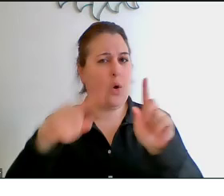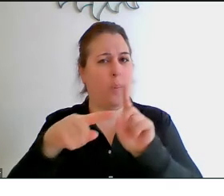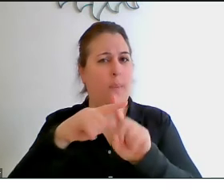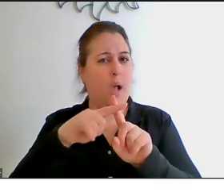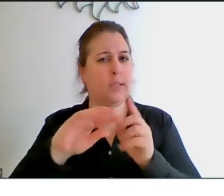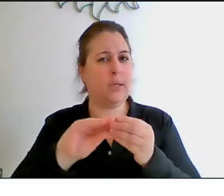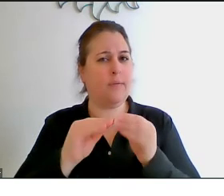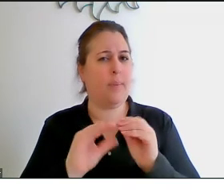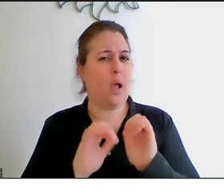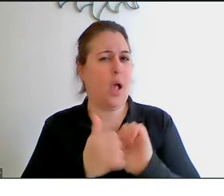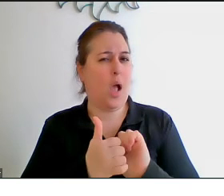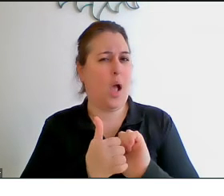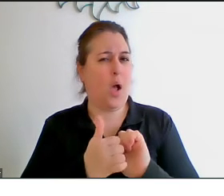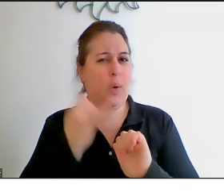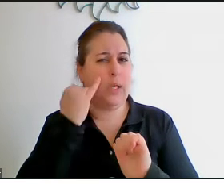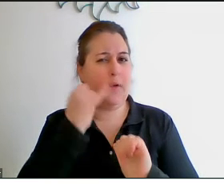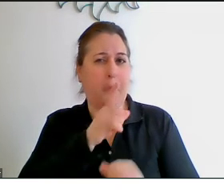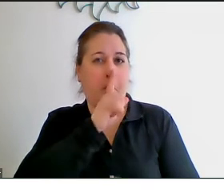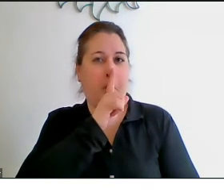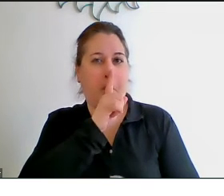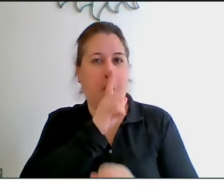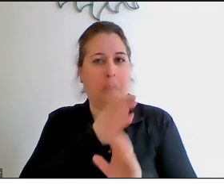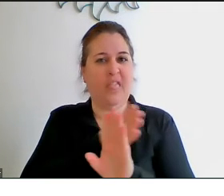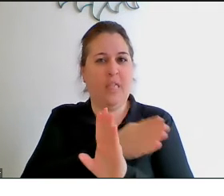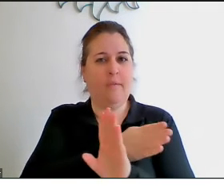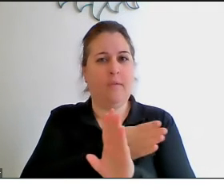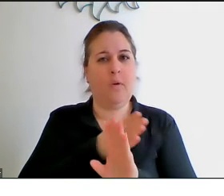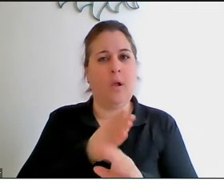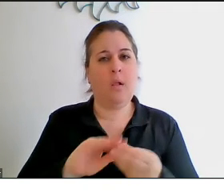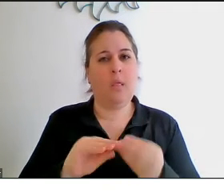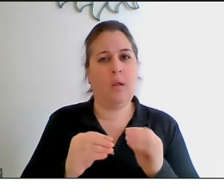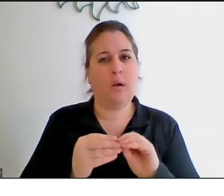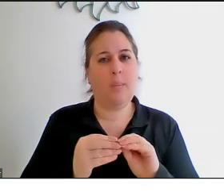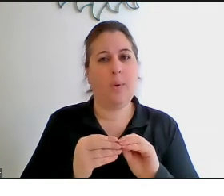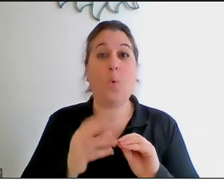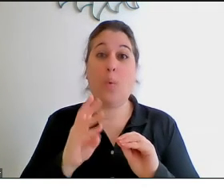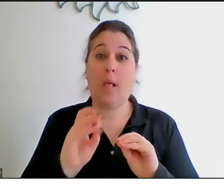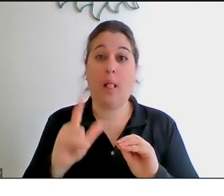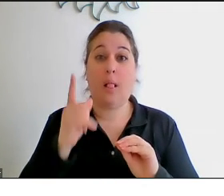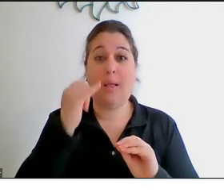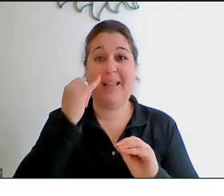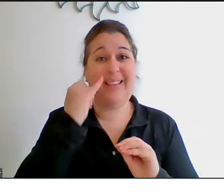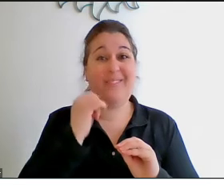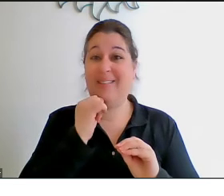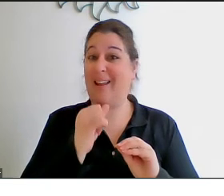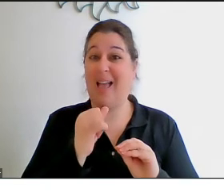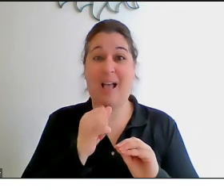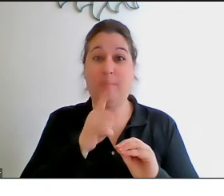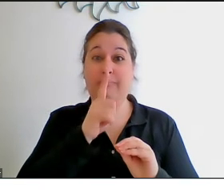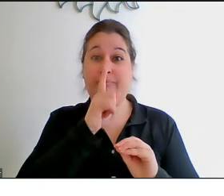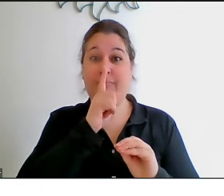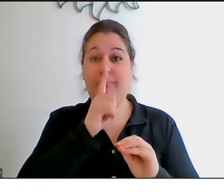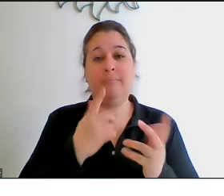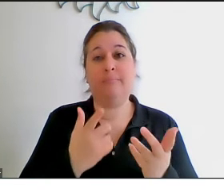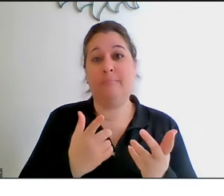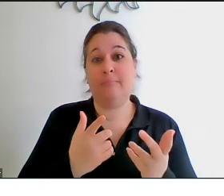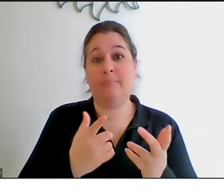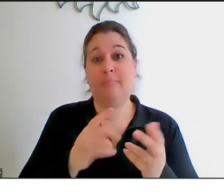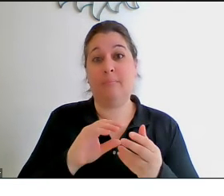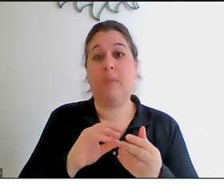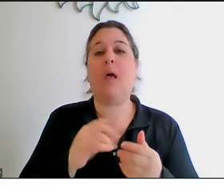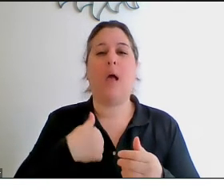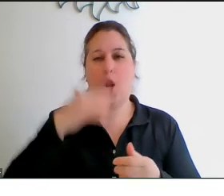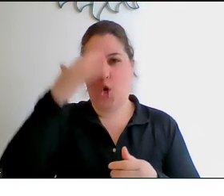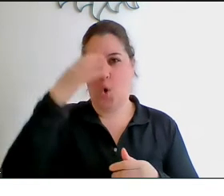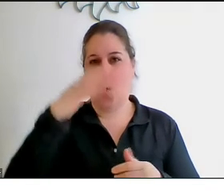number, it's always positive. Okay, so I have positive 3, so I go to positive 3. But then I have to minus